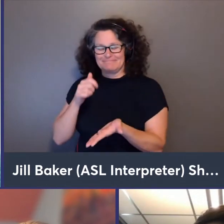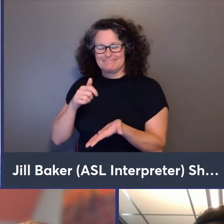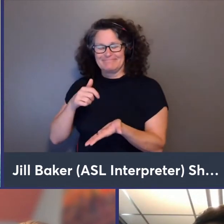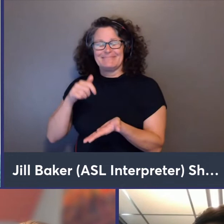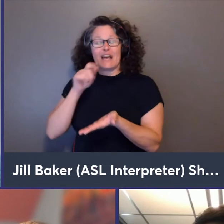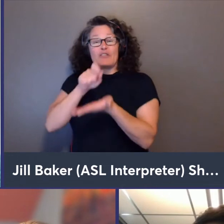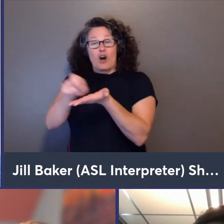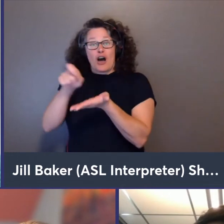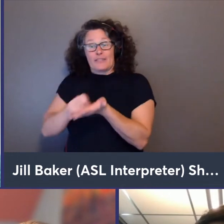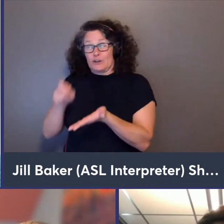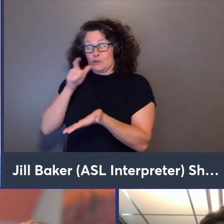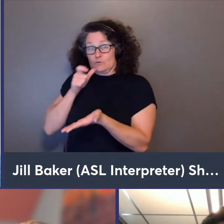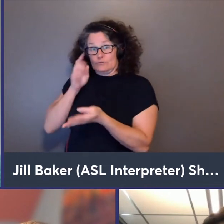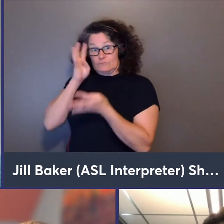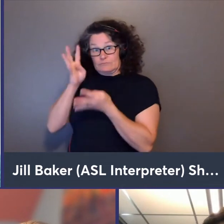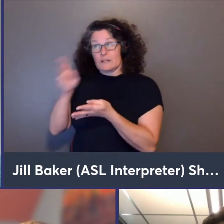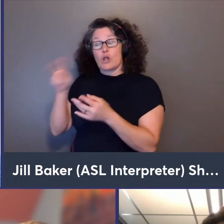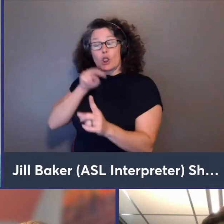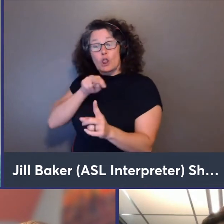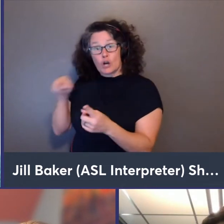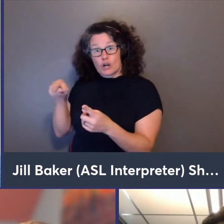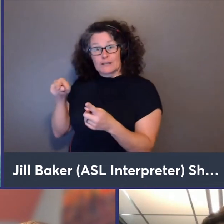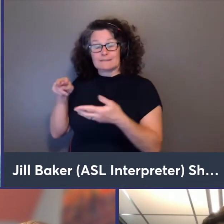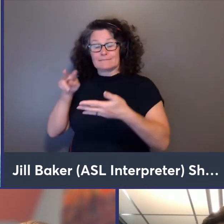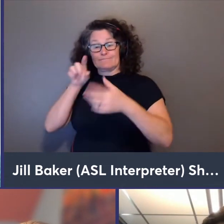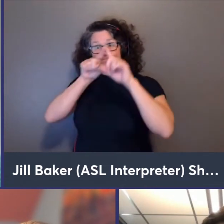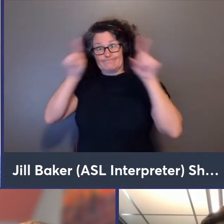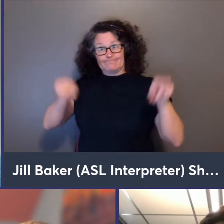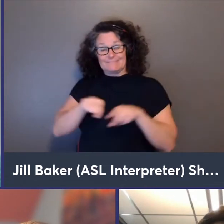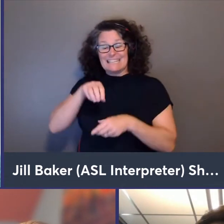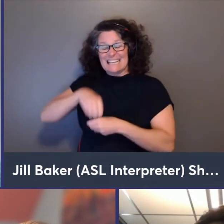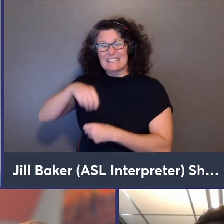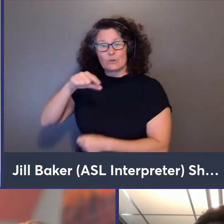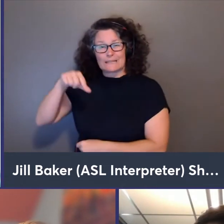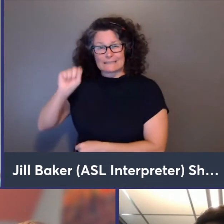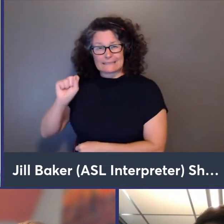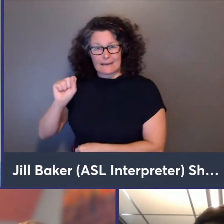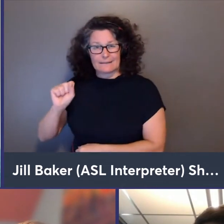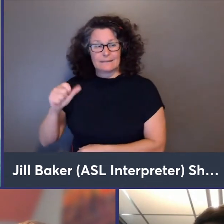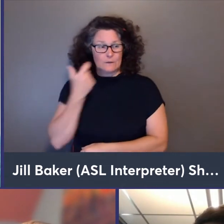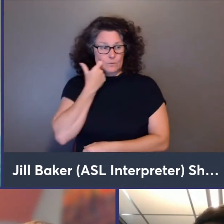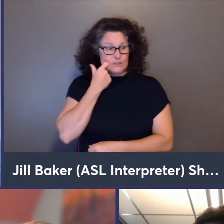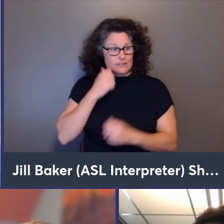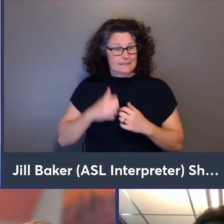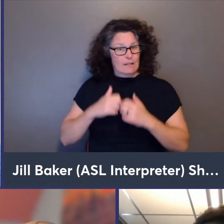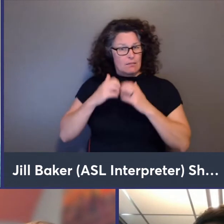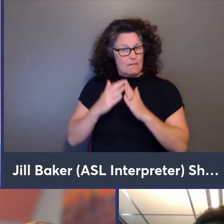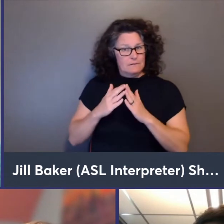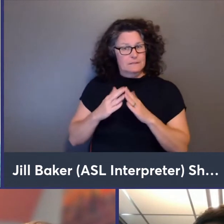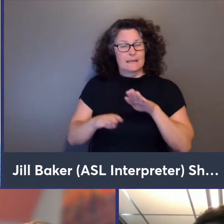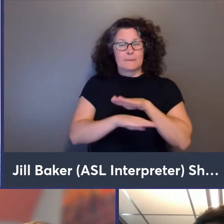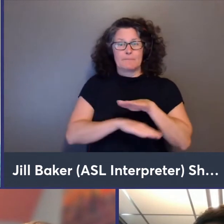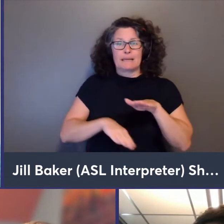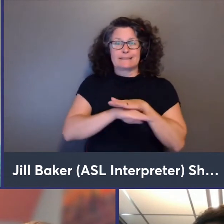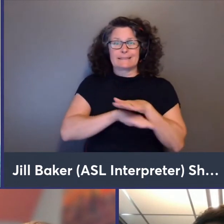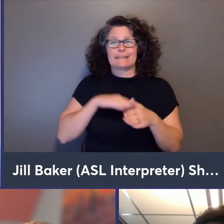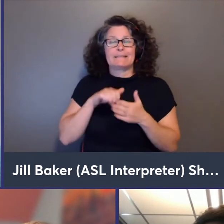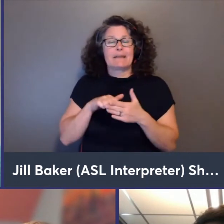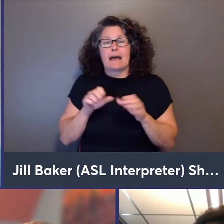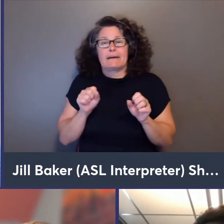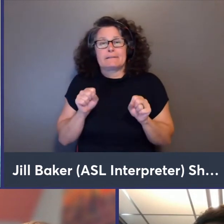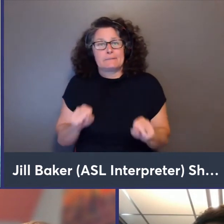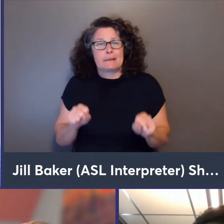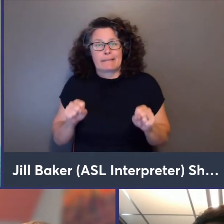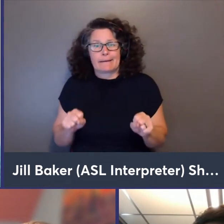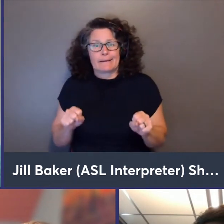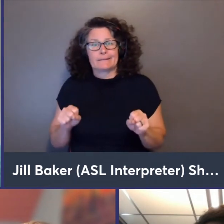building those analyses in QuickSight environment. So the feature that we just launched is basically one of the capabilities that